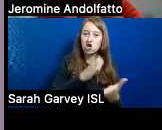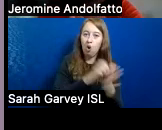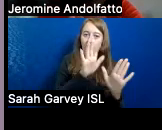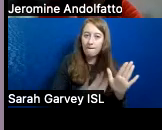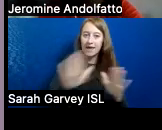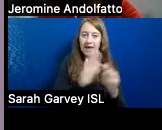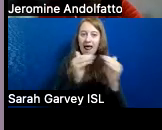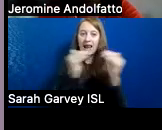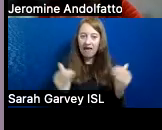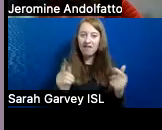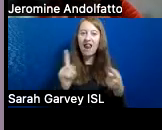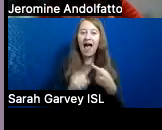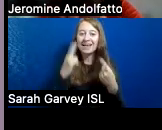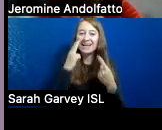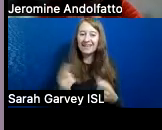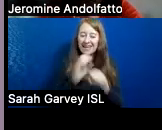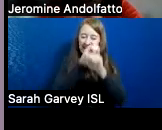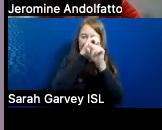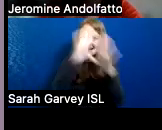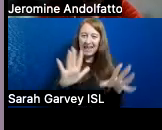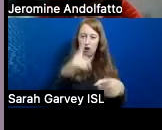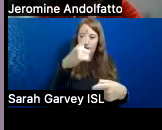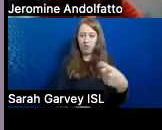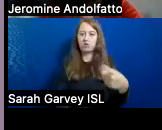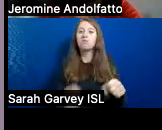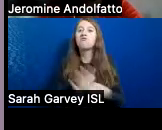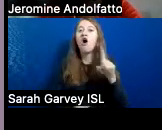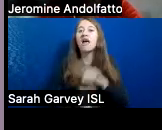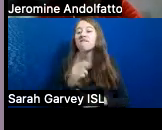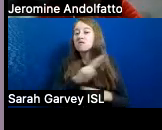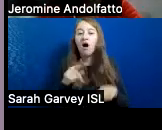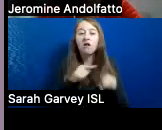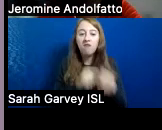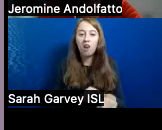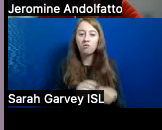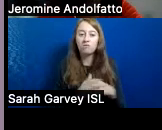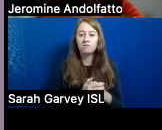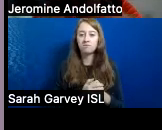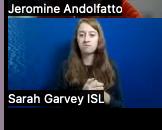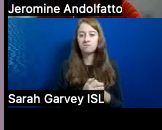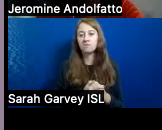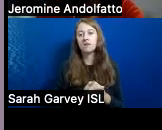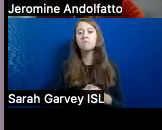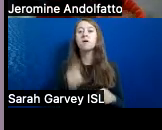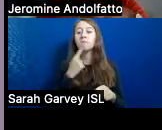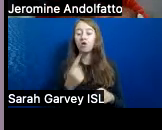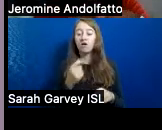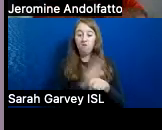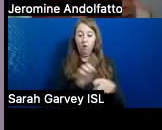system, the list structures. It's really important to see how the quota system is developed and implemented. But in terms of